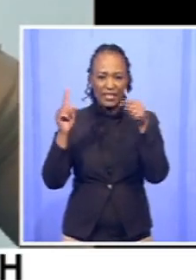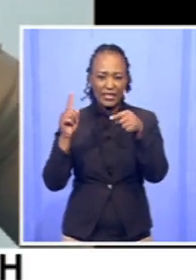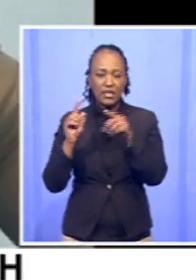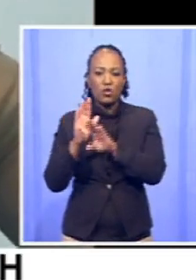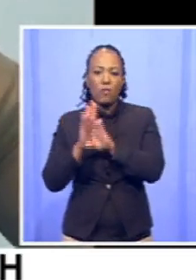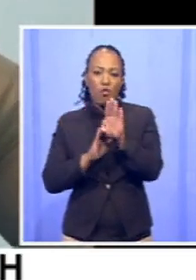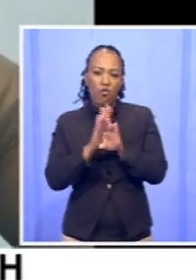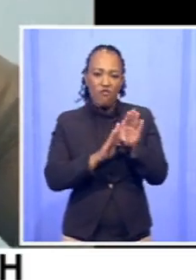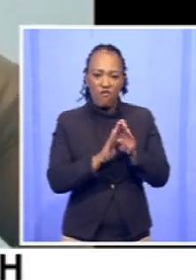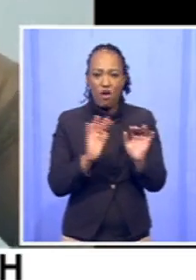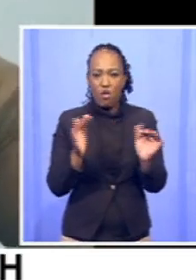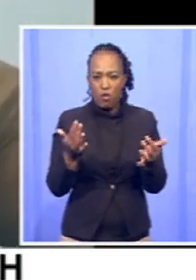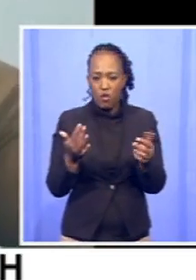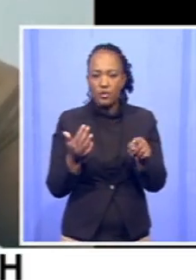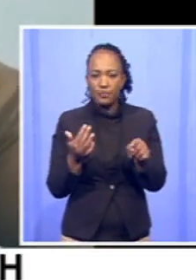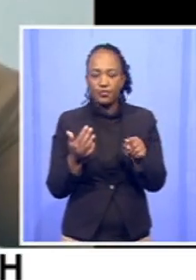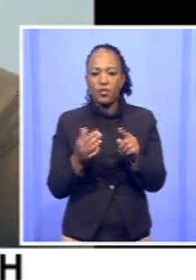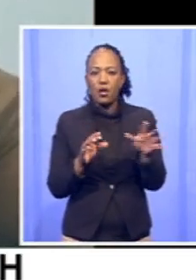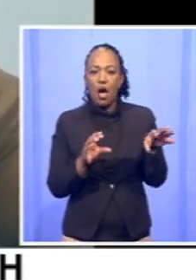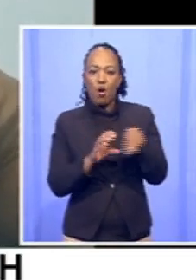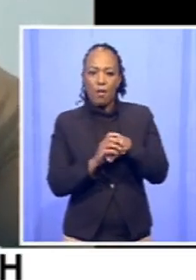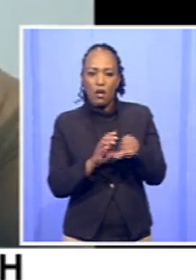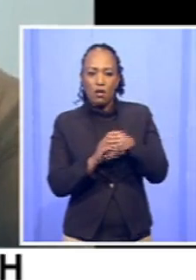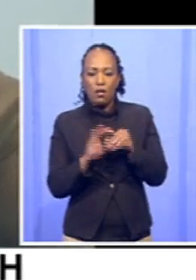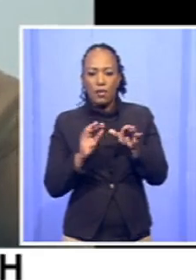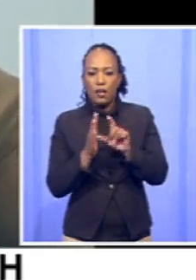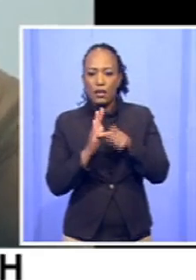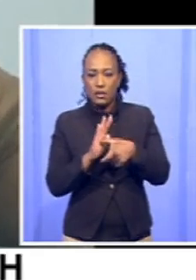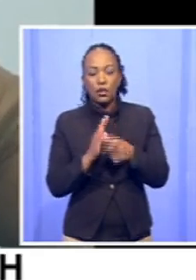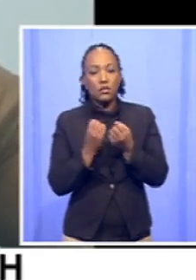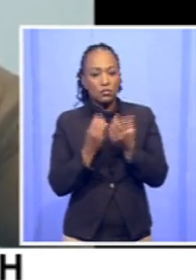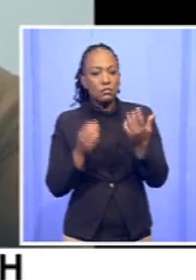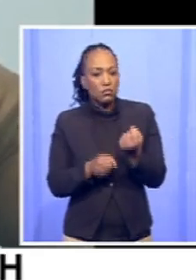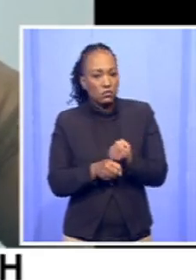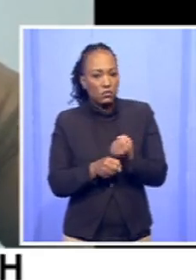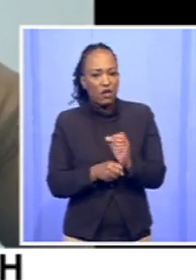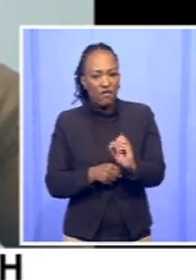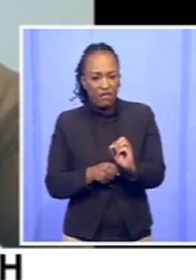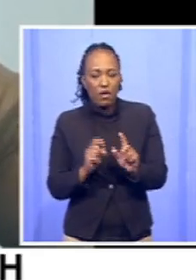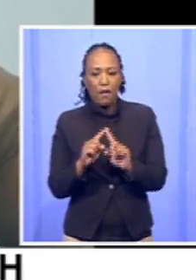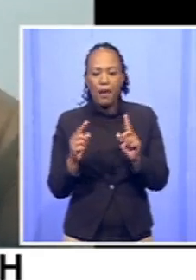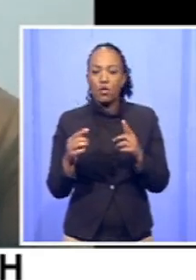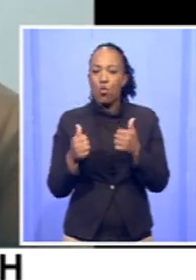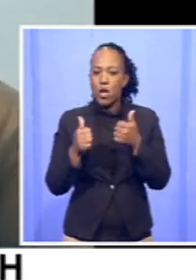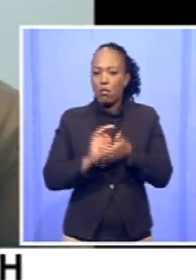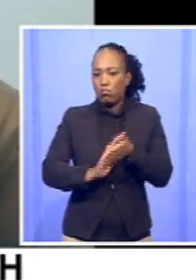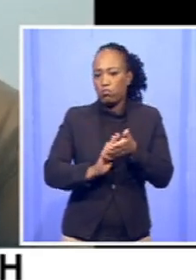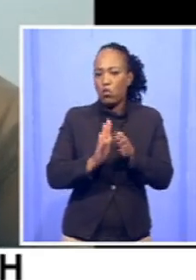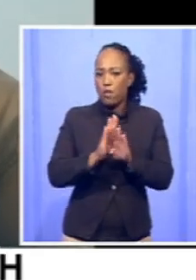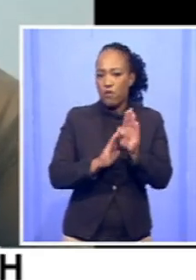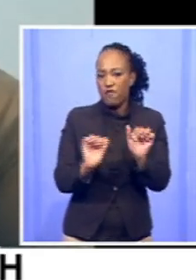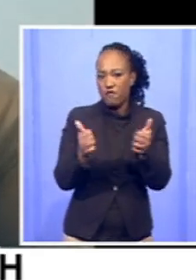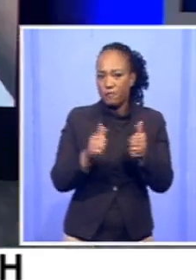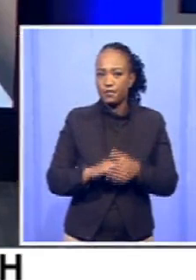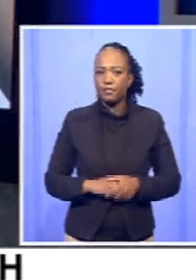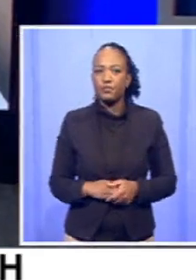improve how they accommodate people with disabilities. So yes, there's a lot of work to do, but we are on the right track, I believe. Yeah.